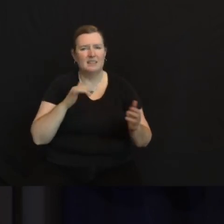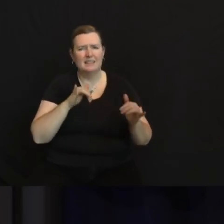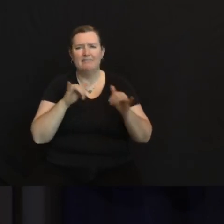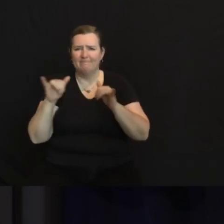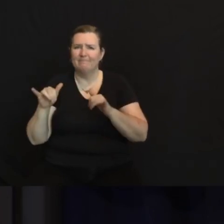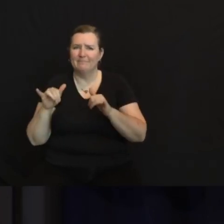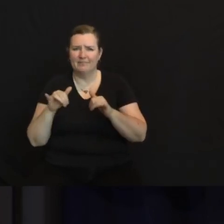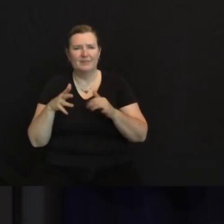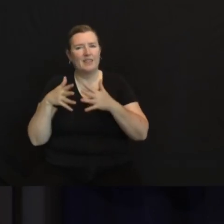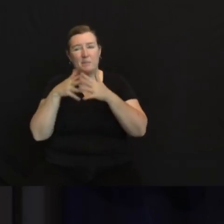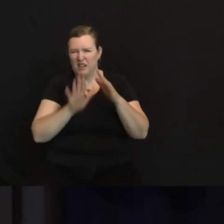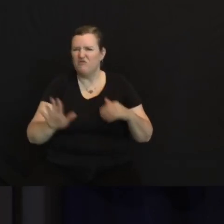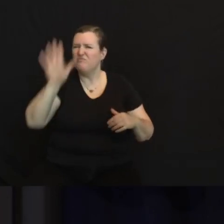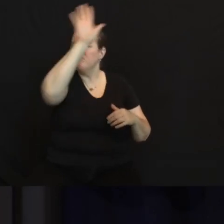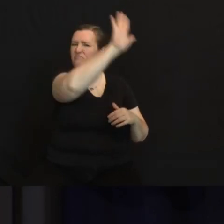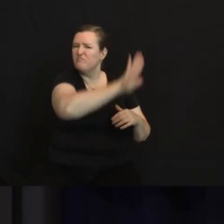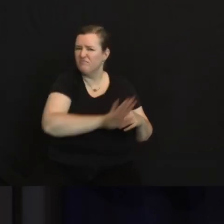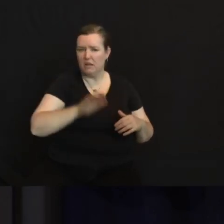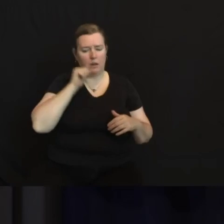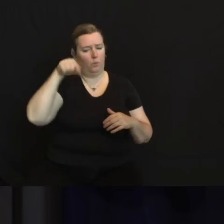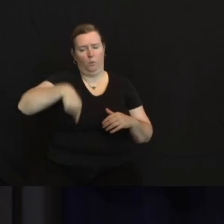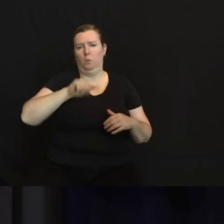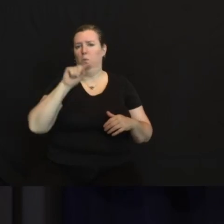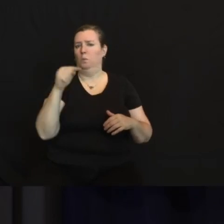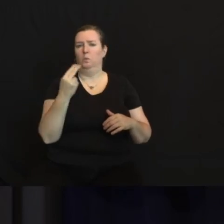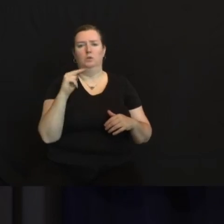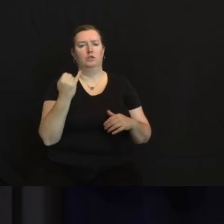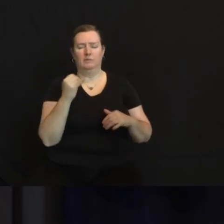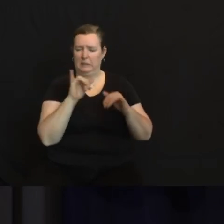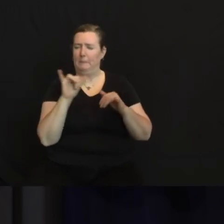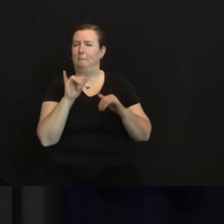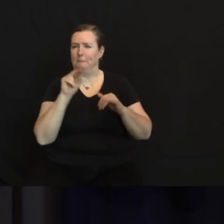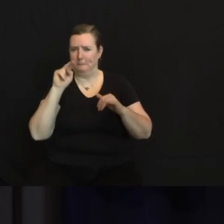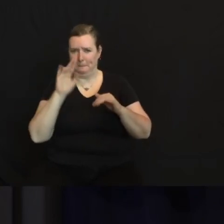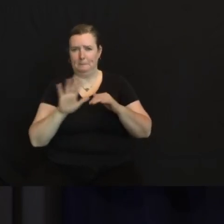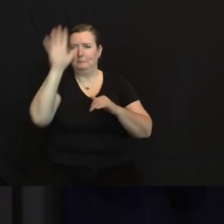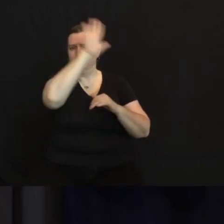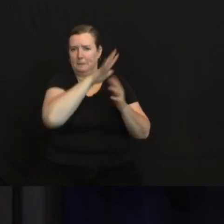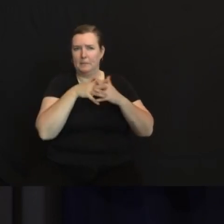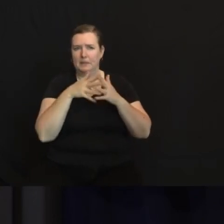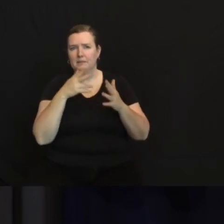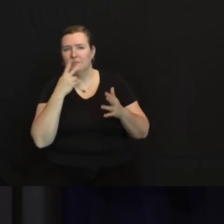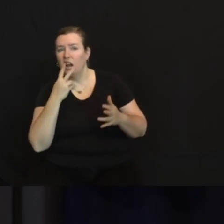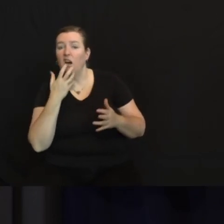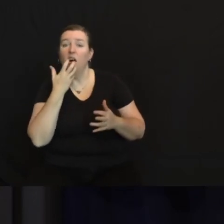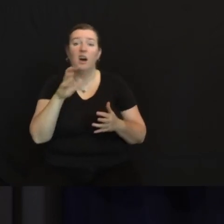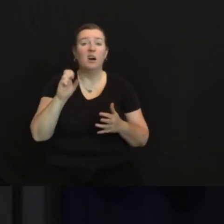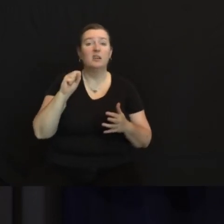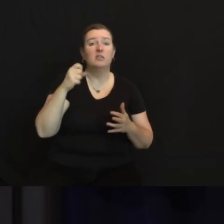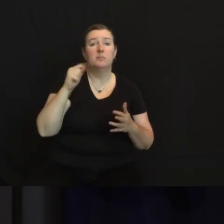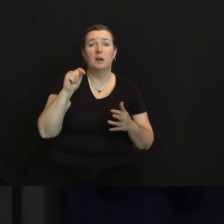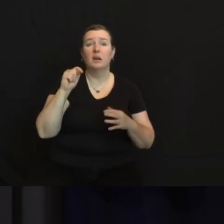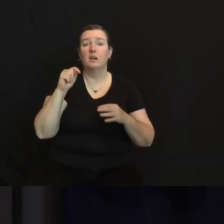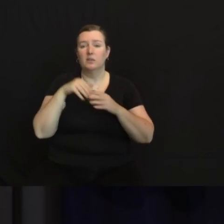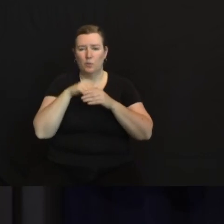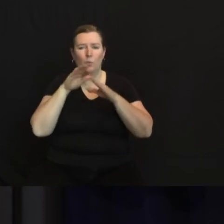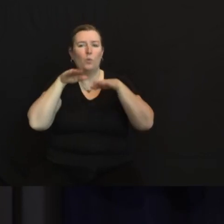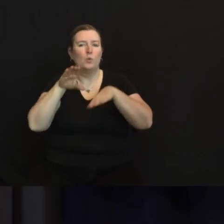nation is experiencing. While we have seen hot spots in Ocean County and at our